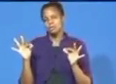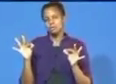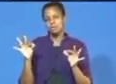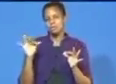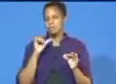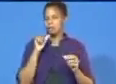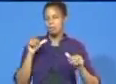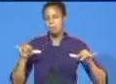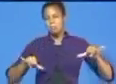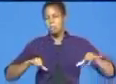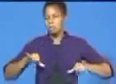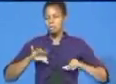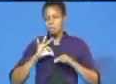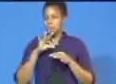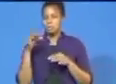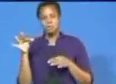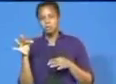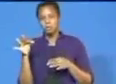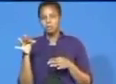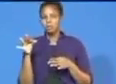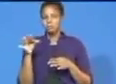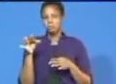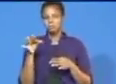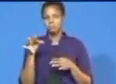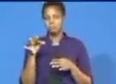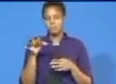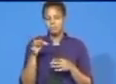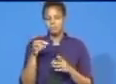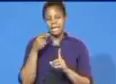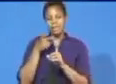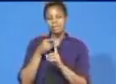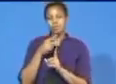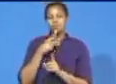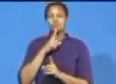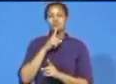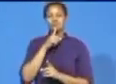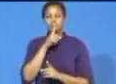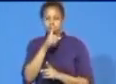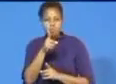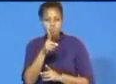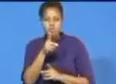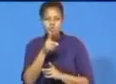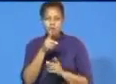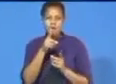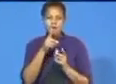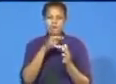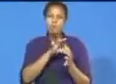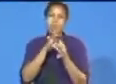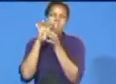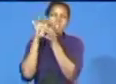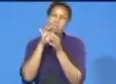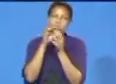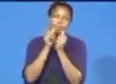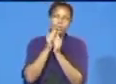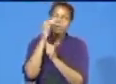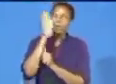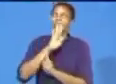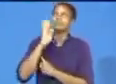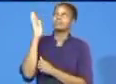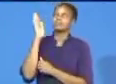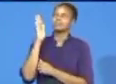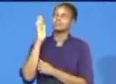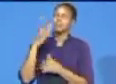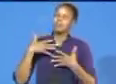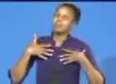spirit. He was sure of his relationship with God. He